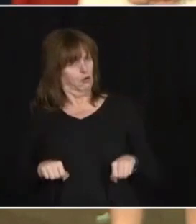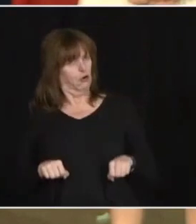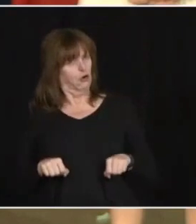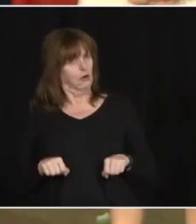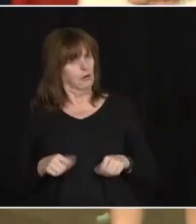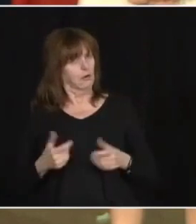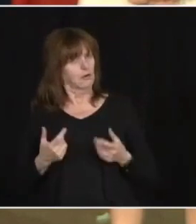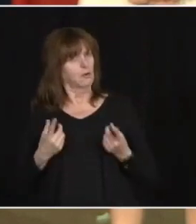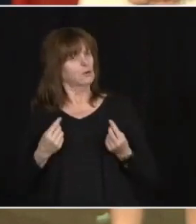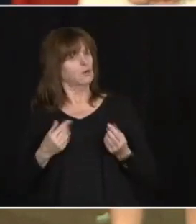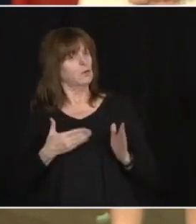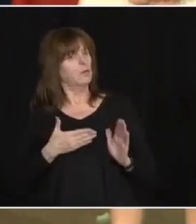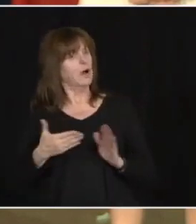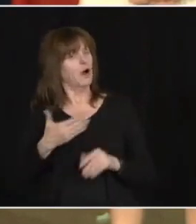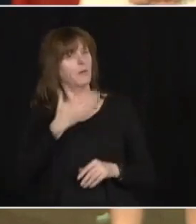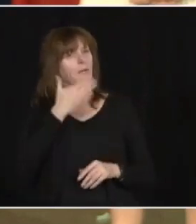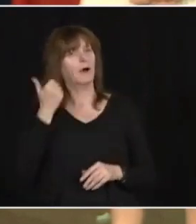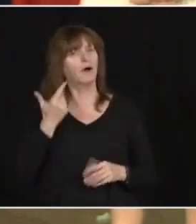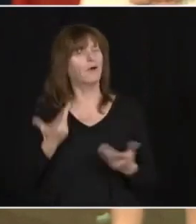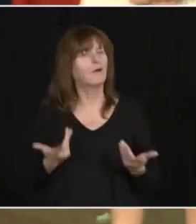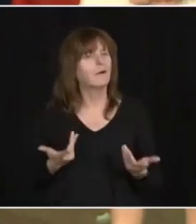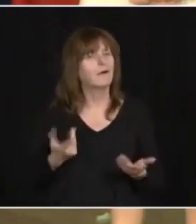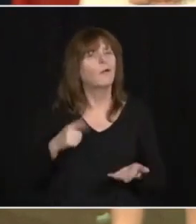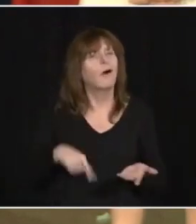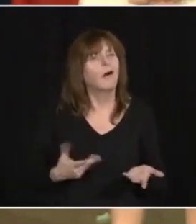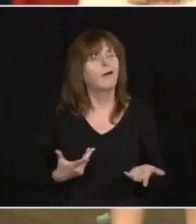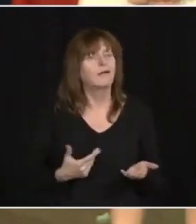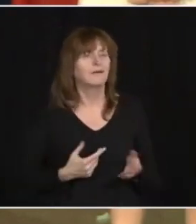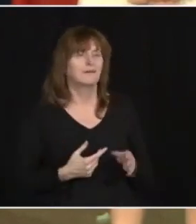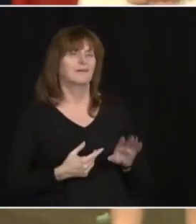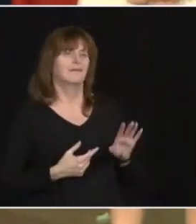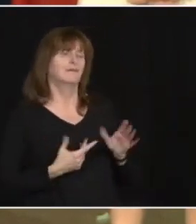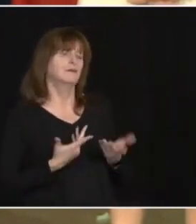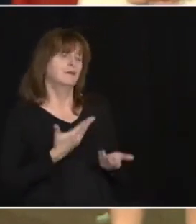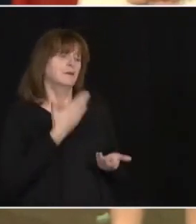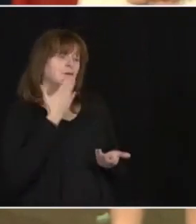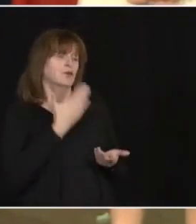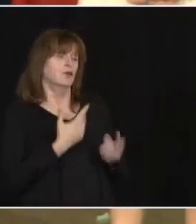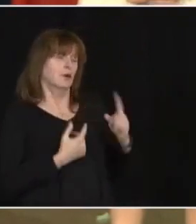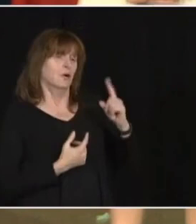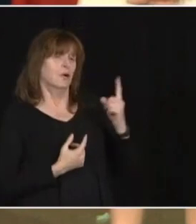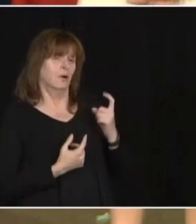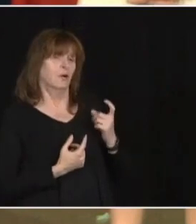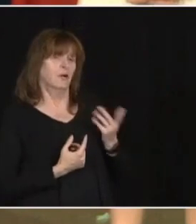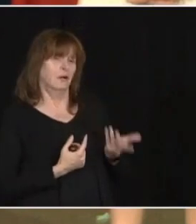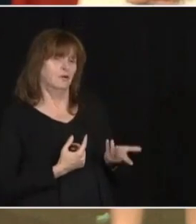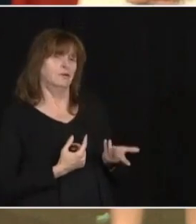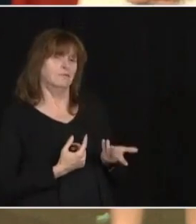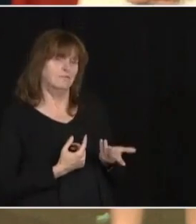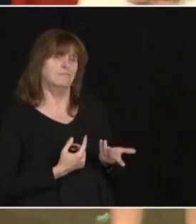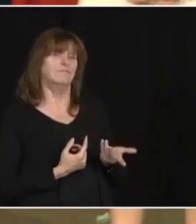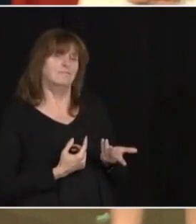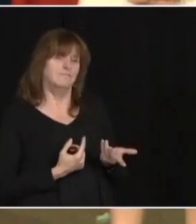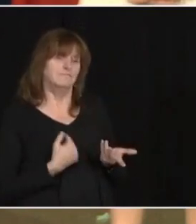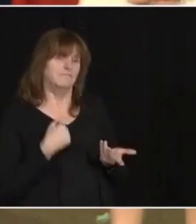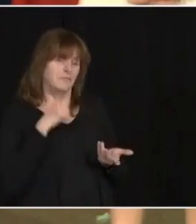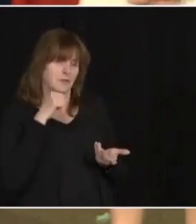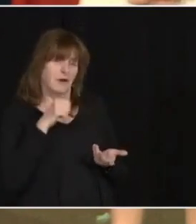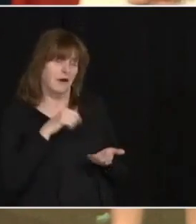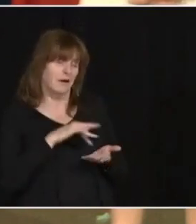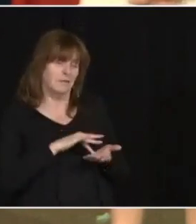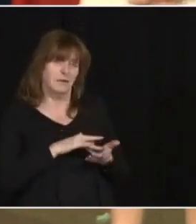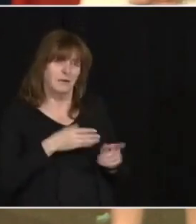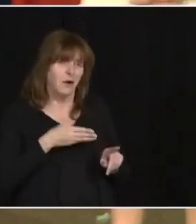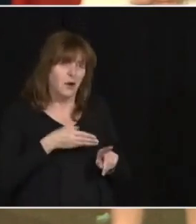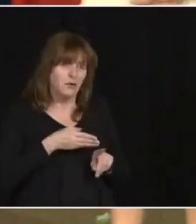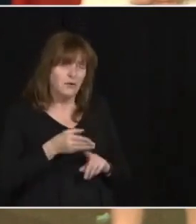COVID-19? Well, it's a good question, Colin. Again, I say this all the time. I'm not the medical professional. I rely